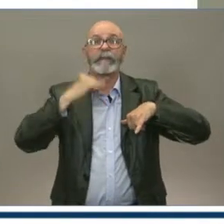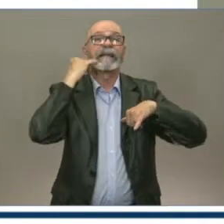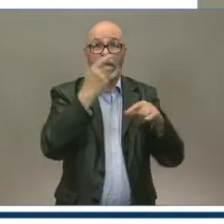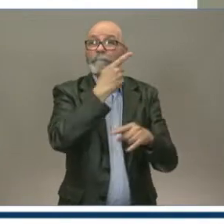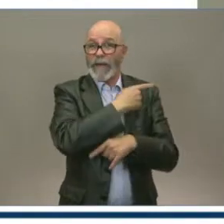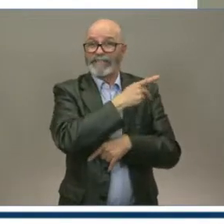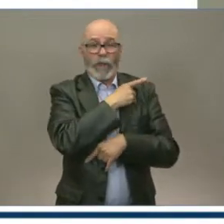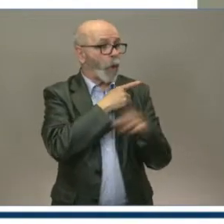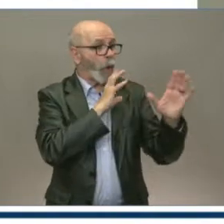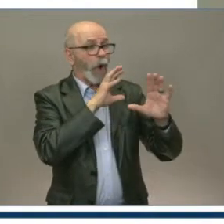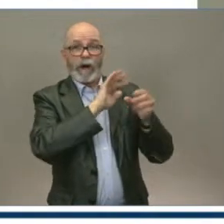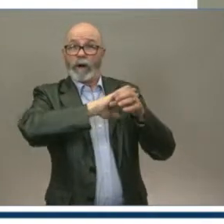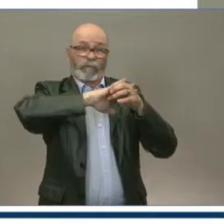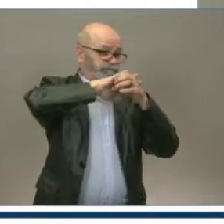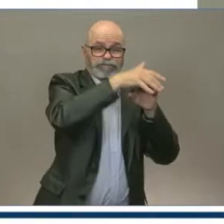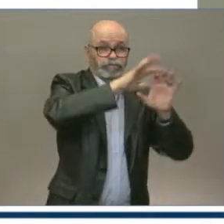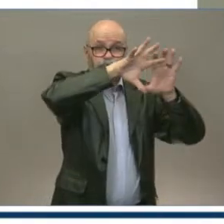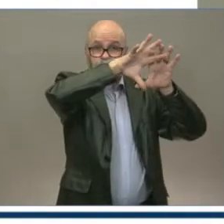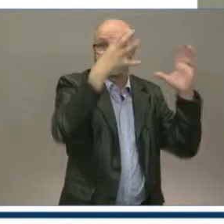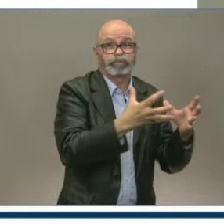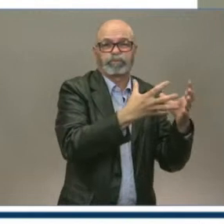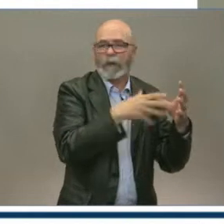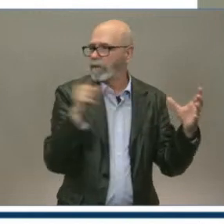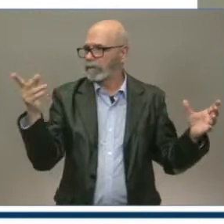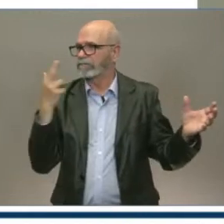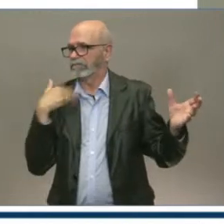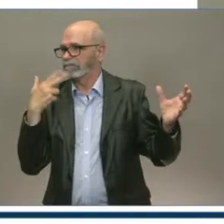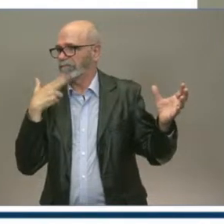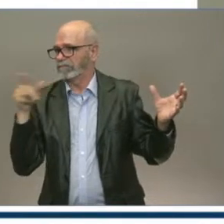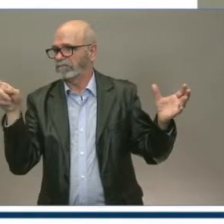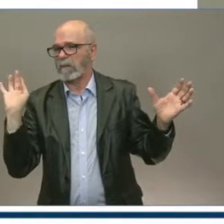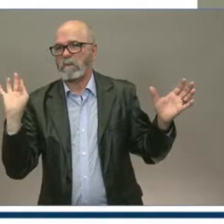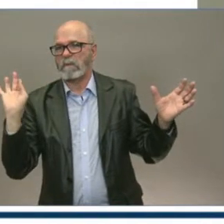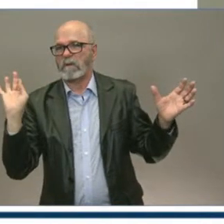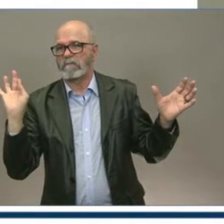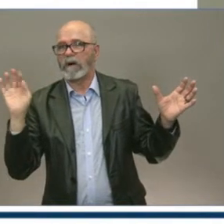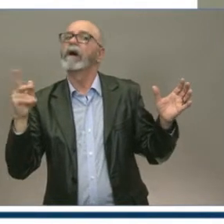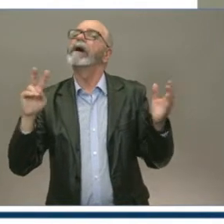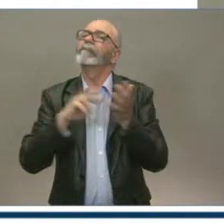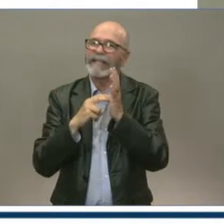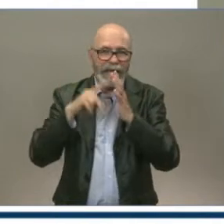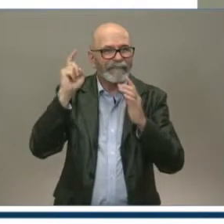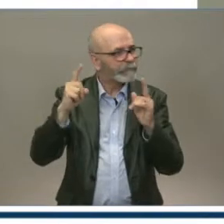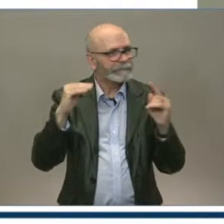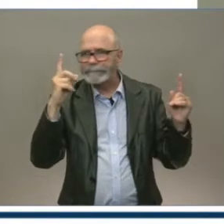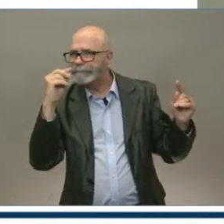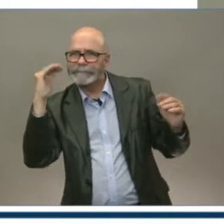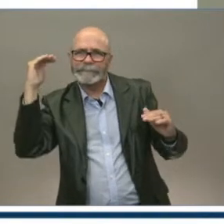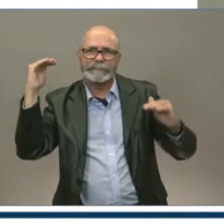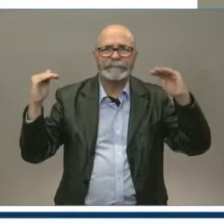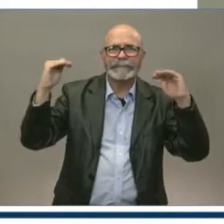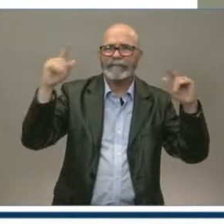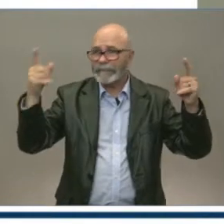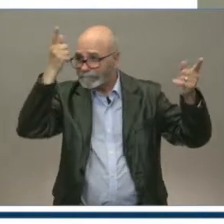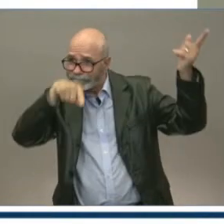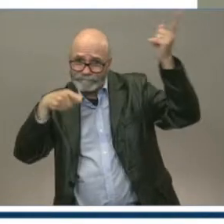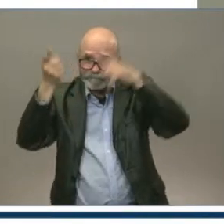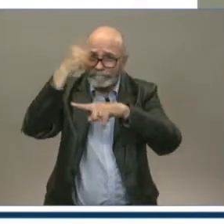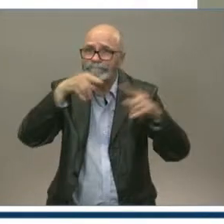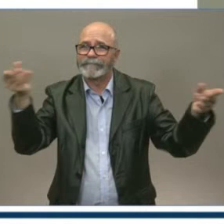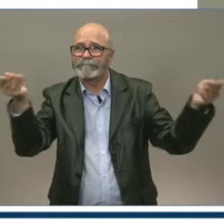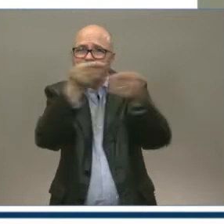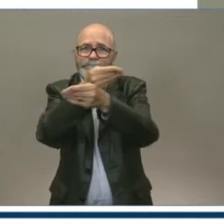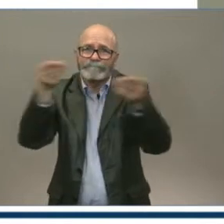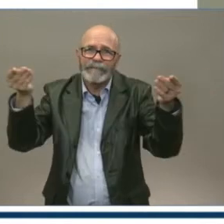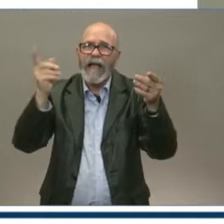ahead than any other part of the province. That means there has to be some ebb and flow in local availability. But you will